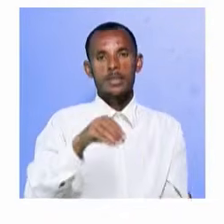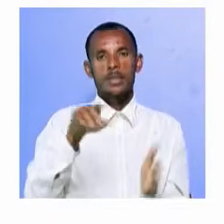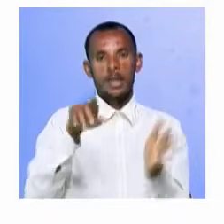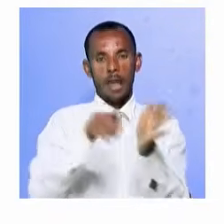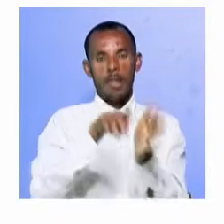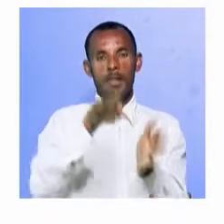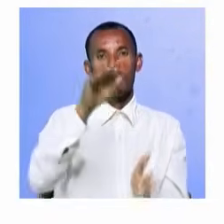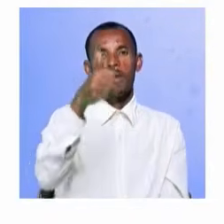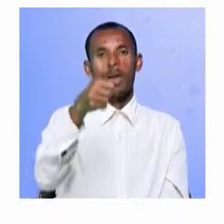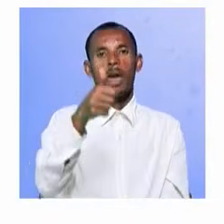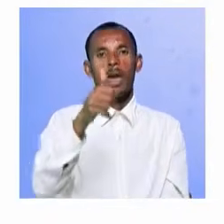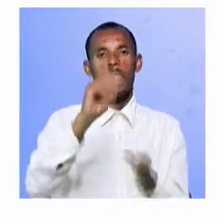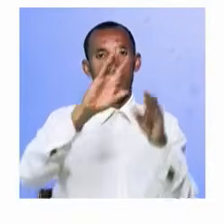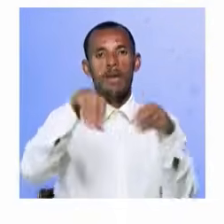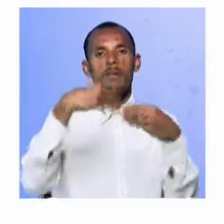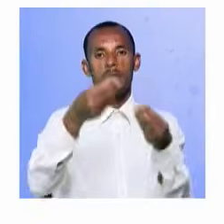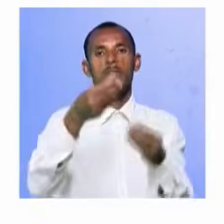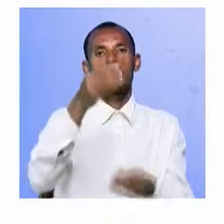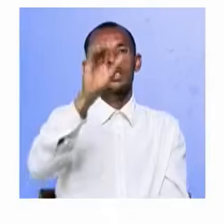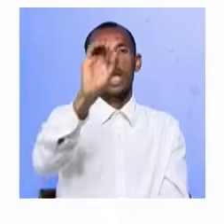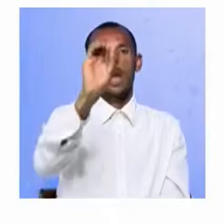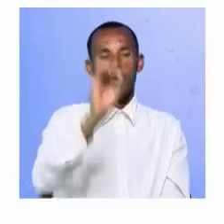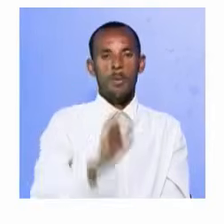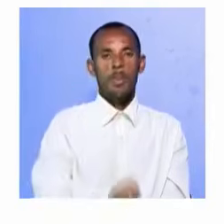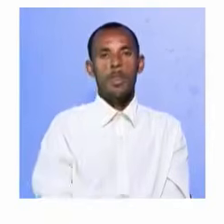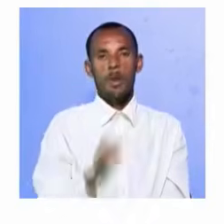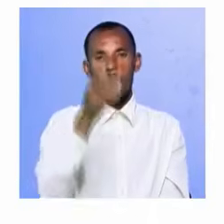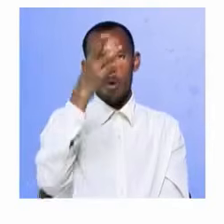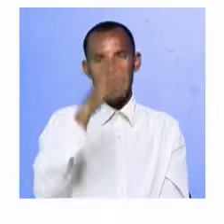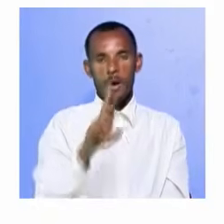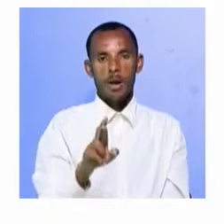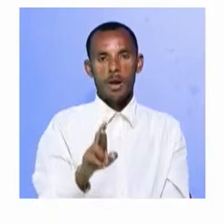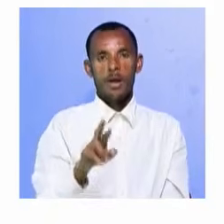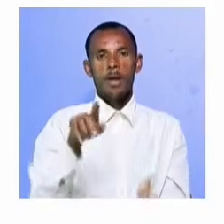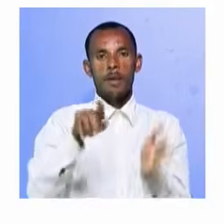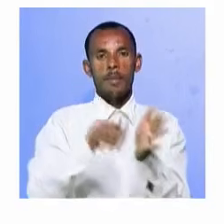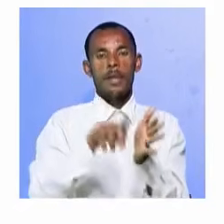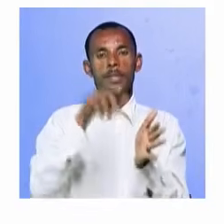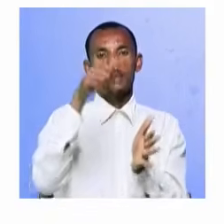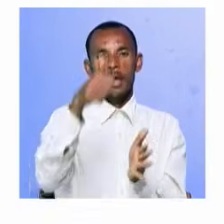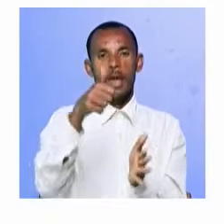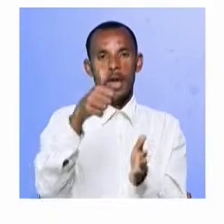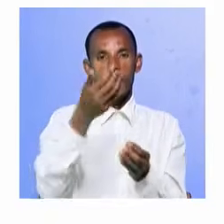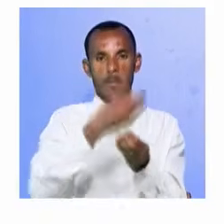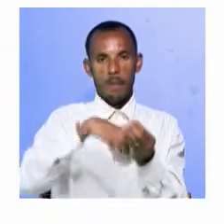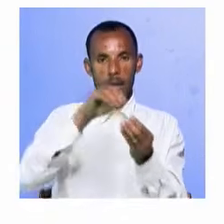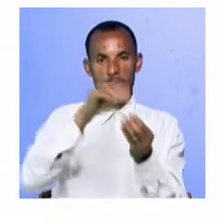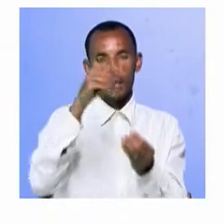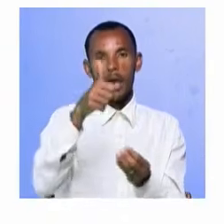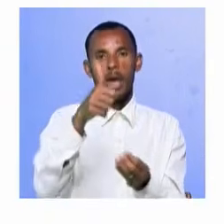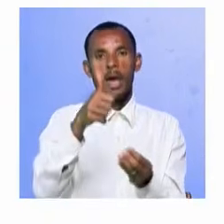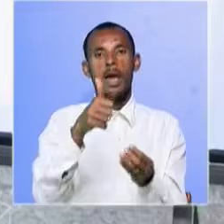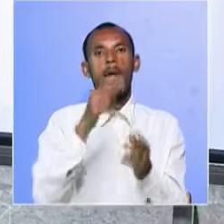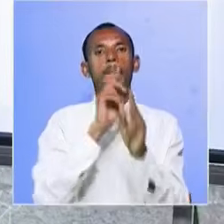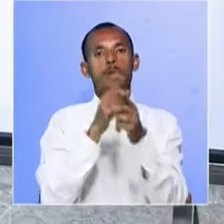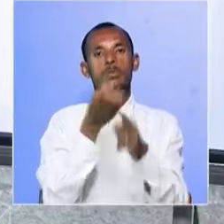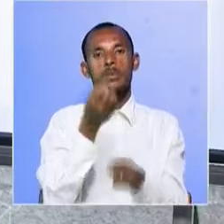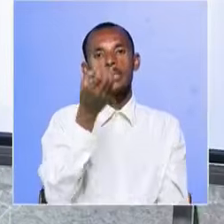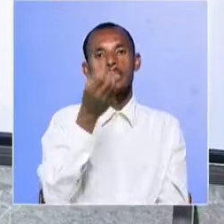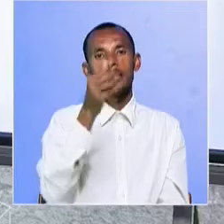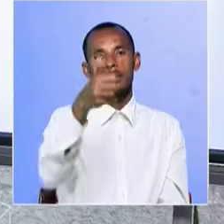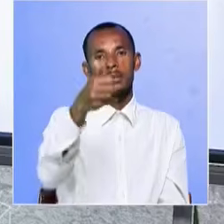A gives us 0, or minus A plus A gives 0.